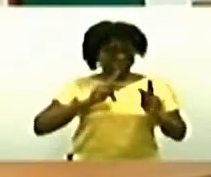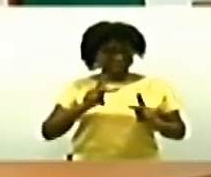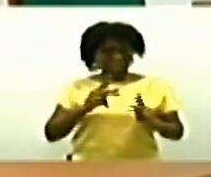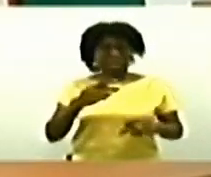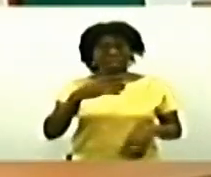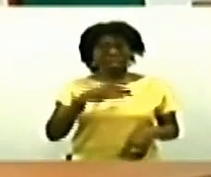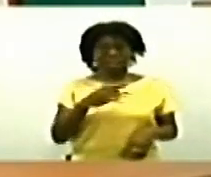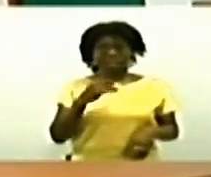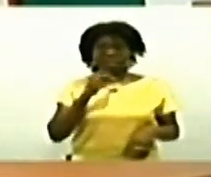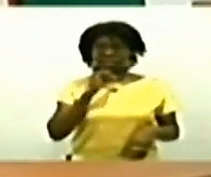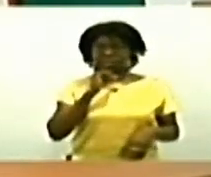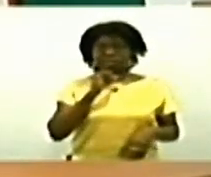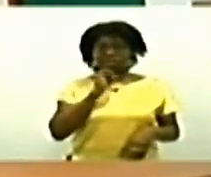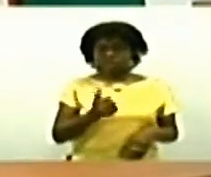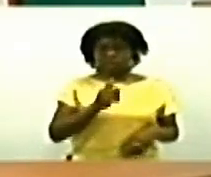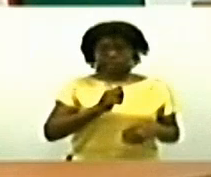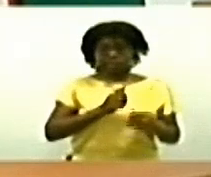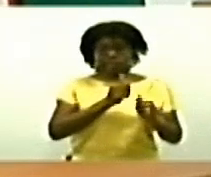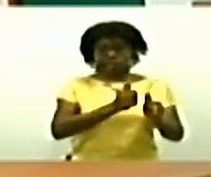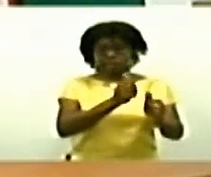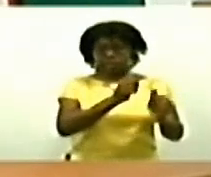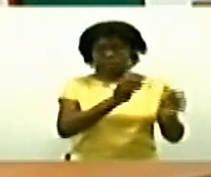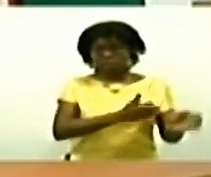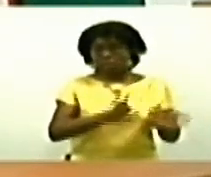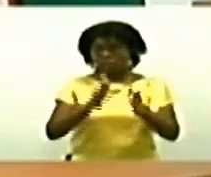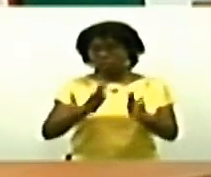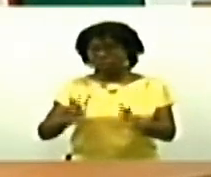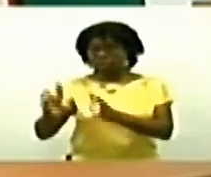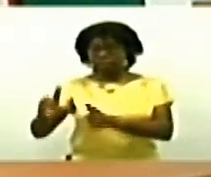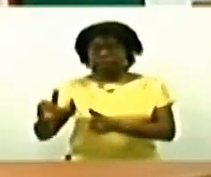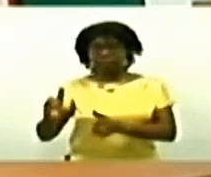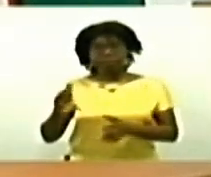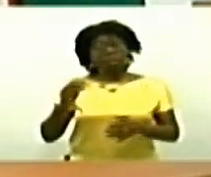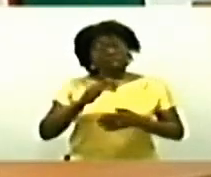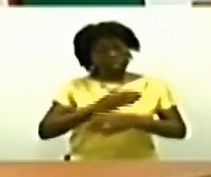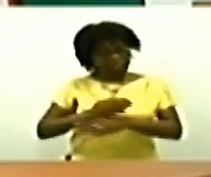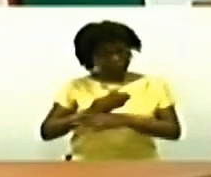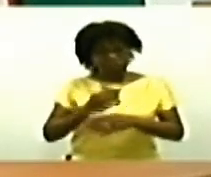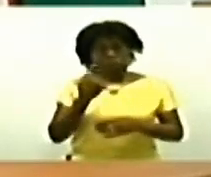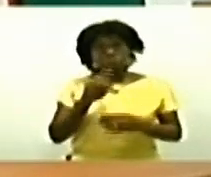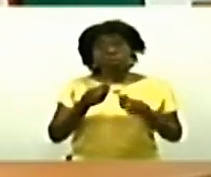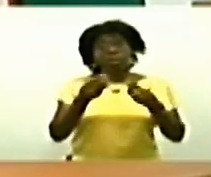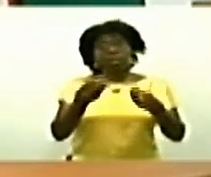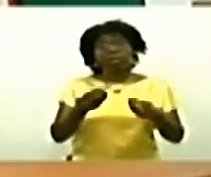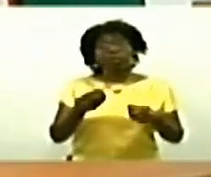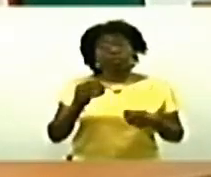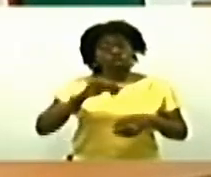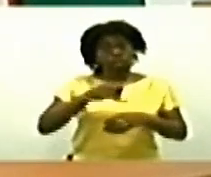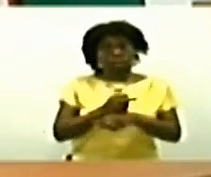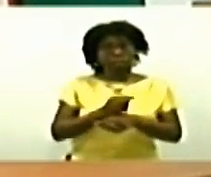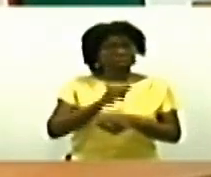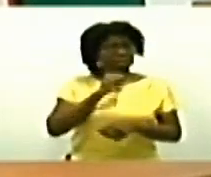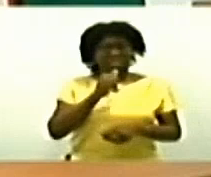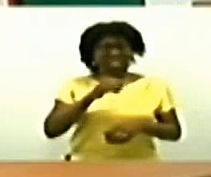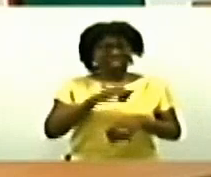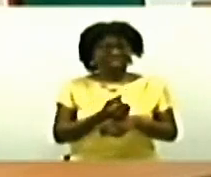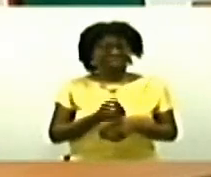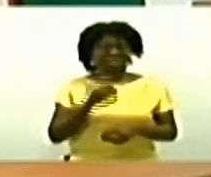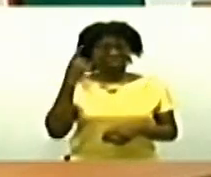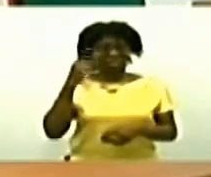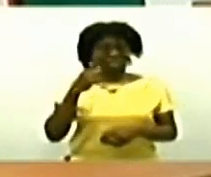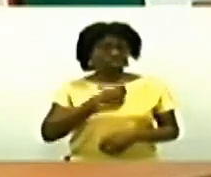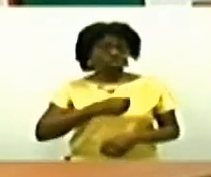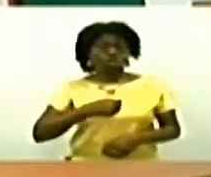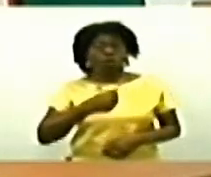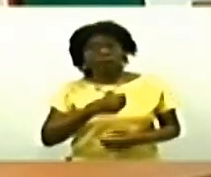careful with who we give these jobs to. It's not a job that is a sorry state, meaning you give some young person